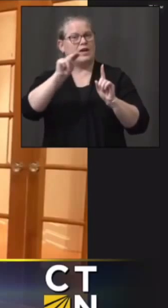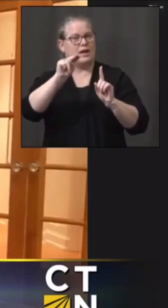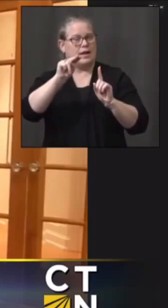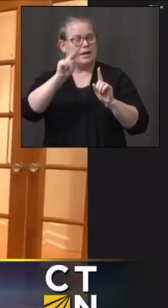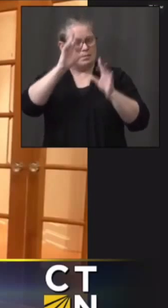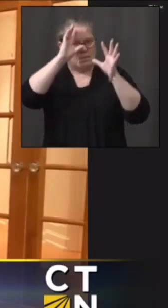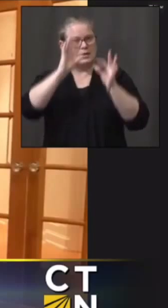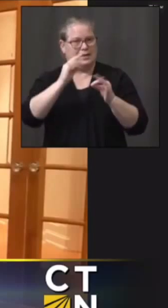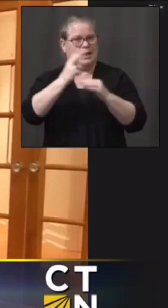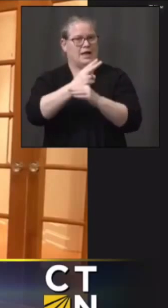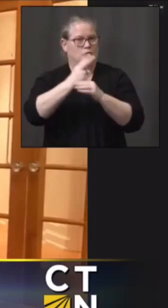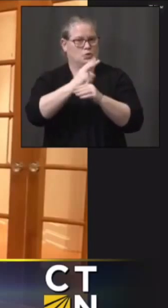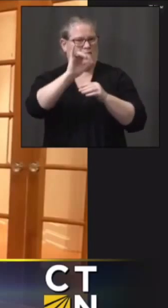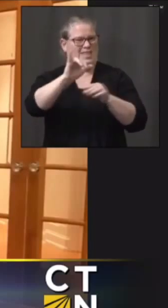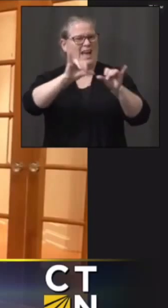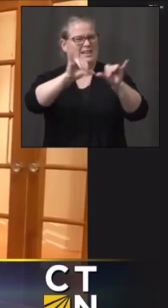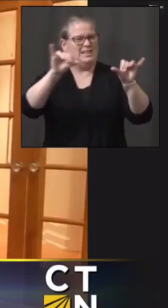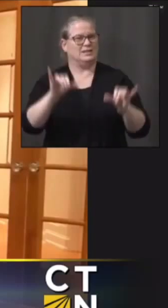use for